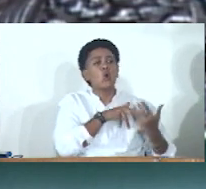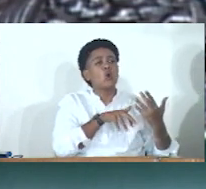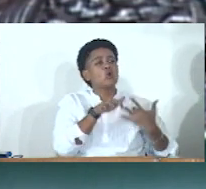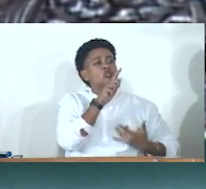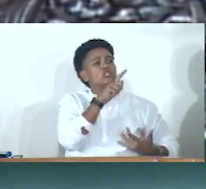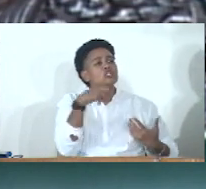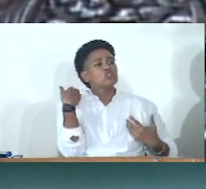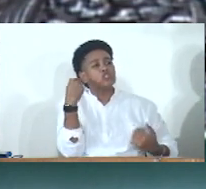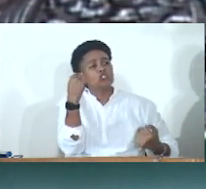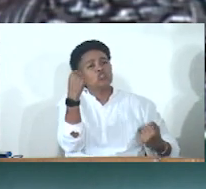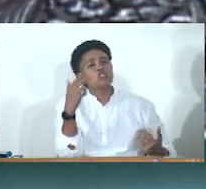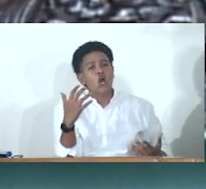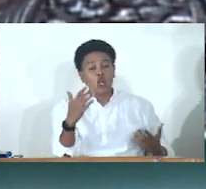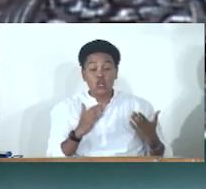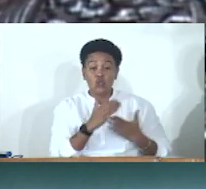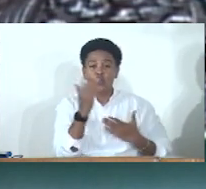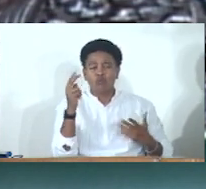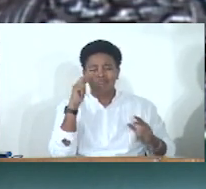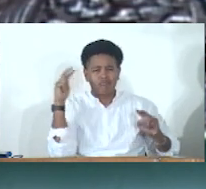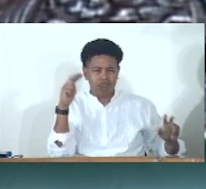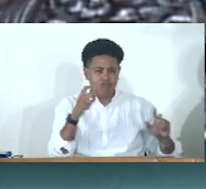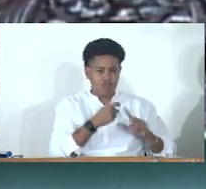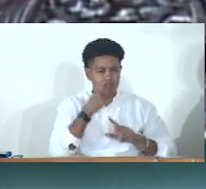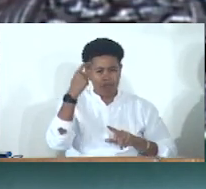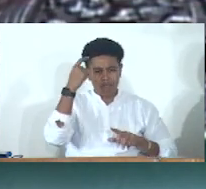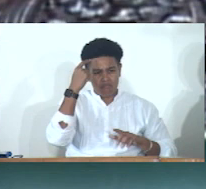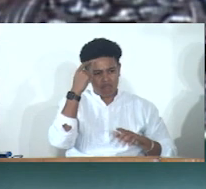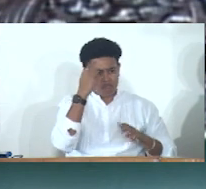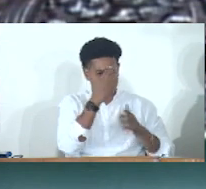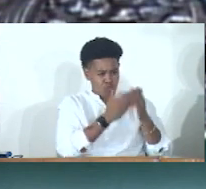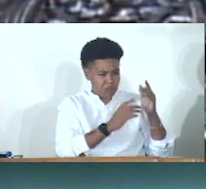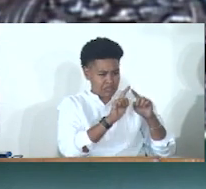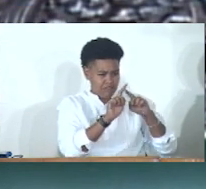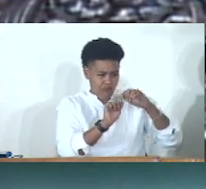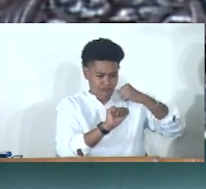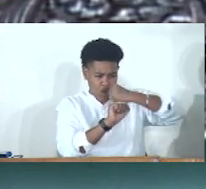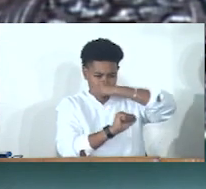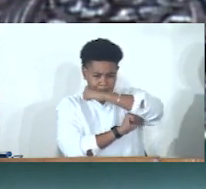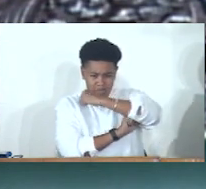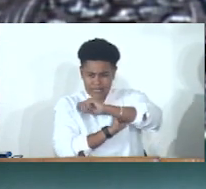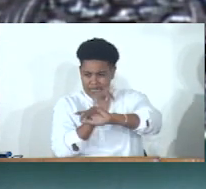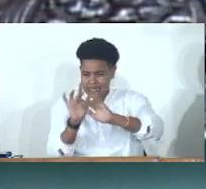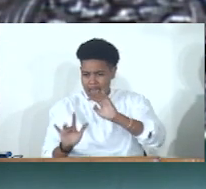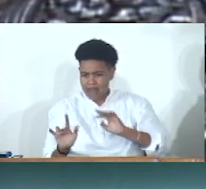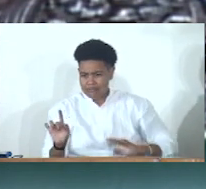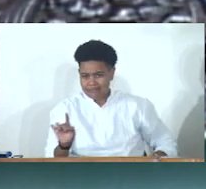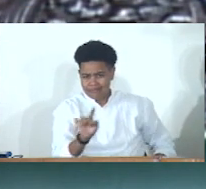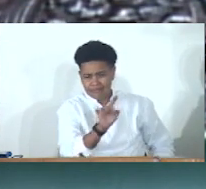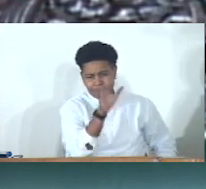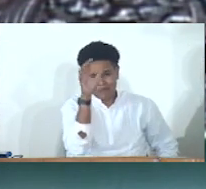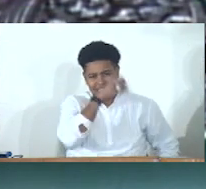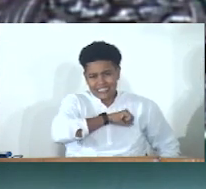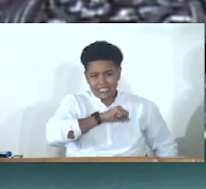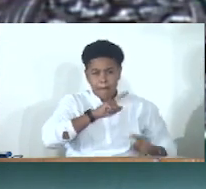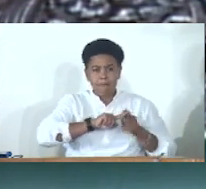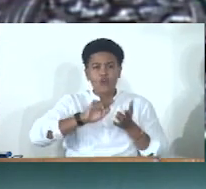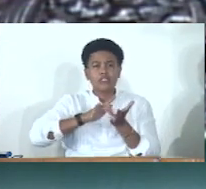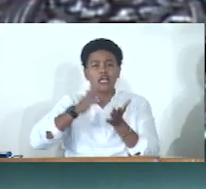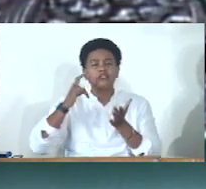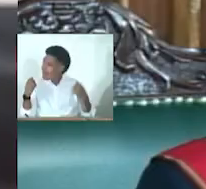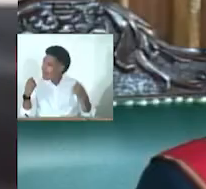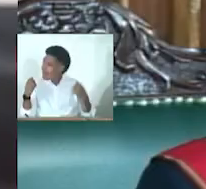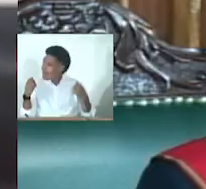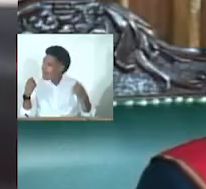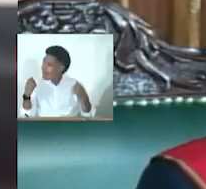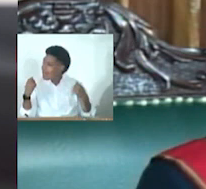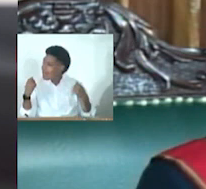stronger by addressing fundamental gaps that have been exposed and exploiting opportunities that